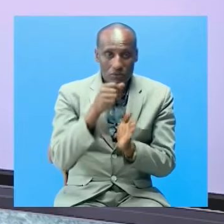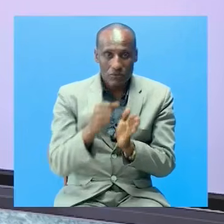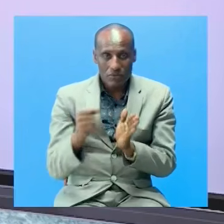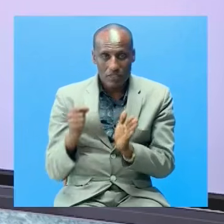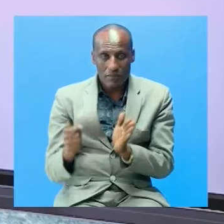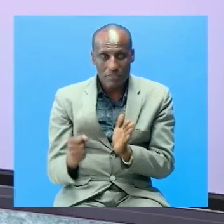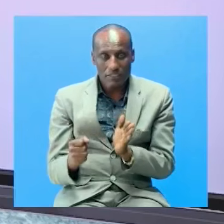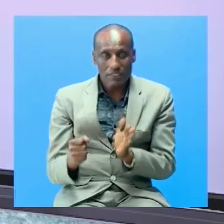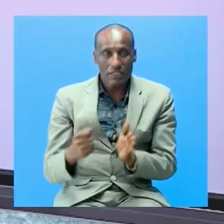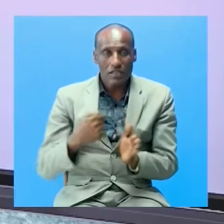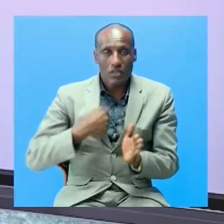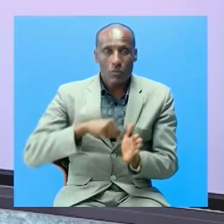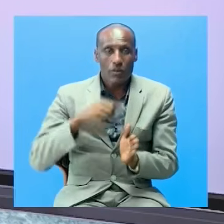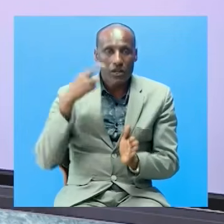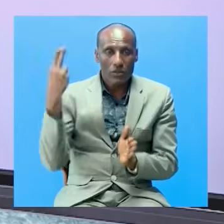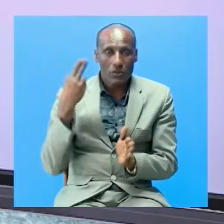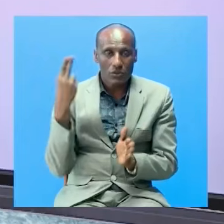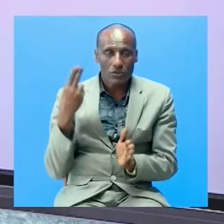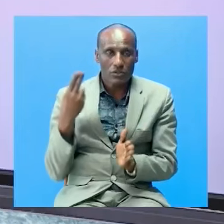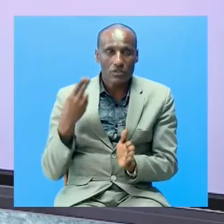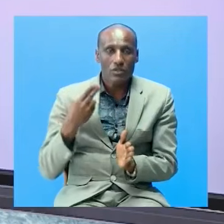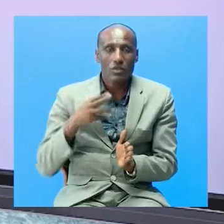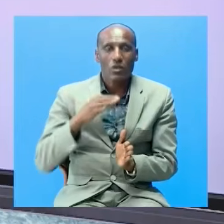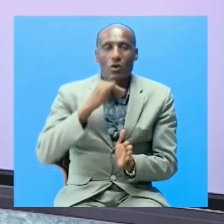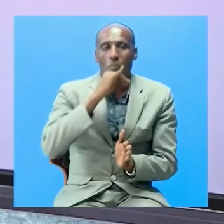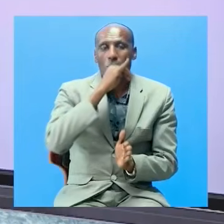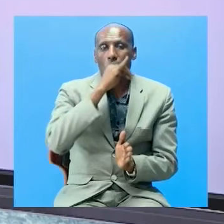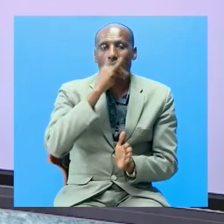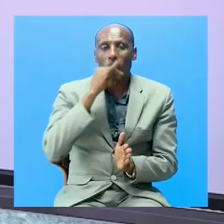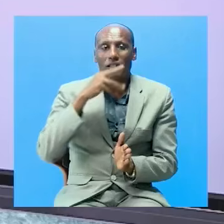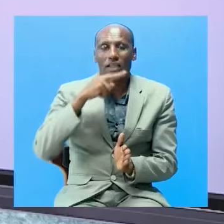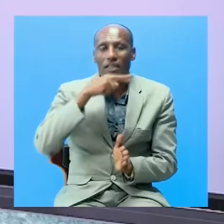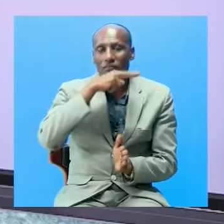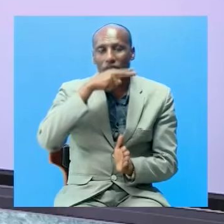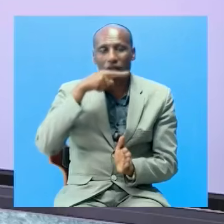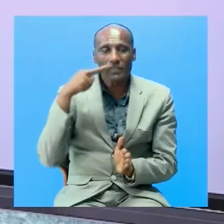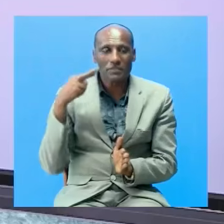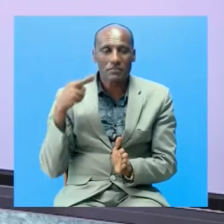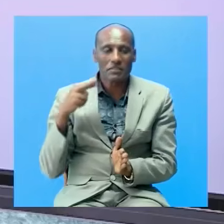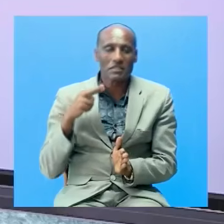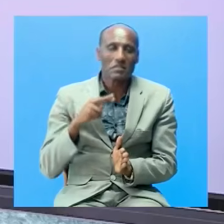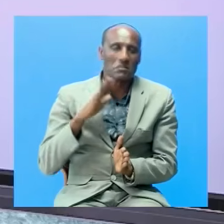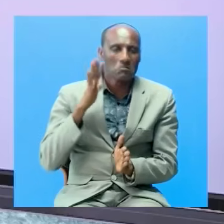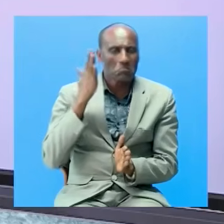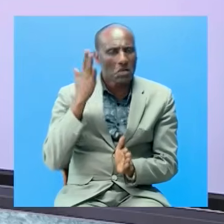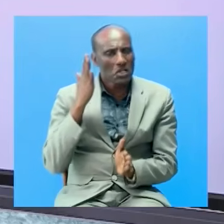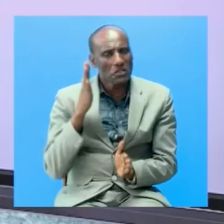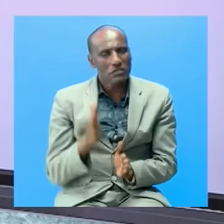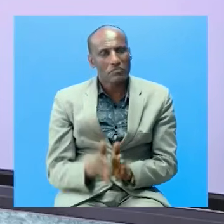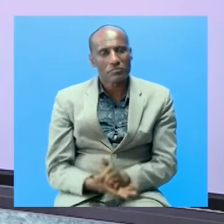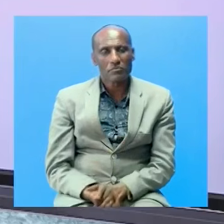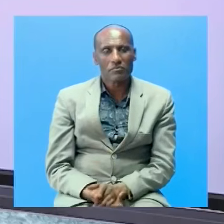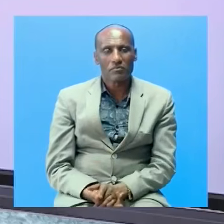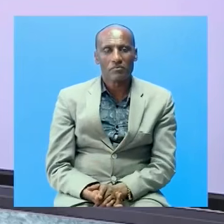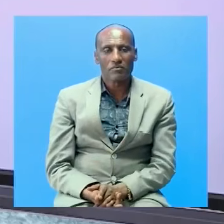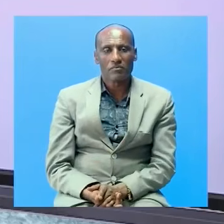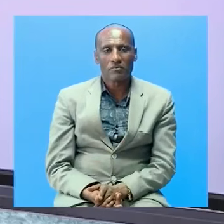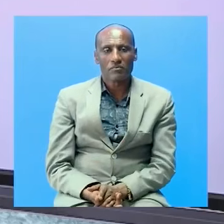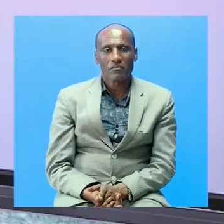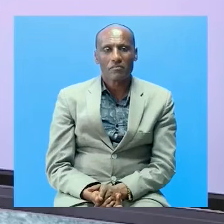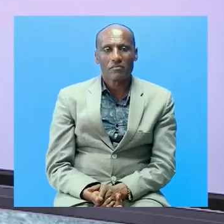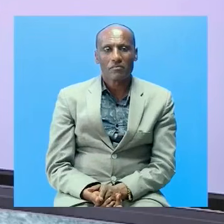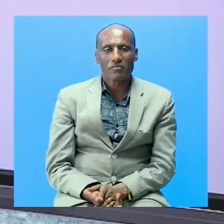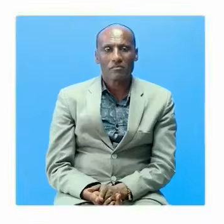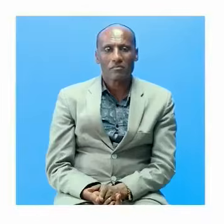good. Then after the subject, we're now using this modal auxiliaries, right? Or the modal verbs. These